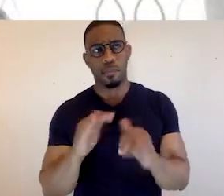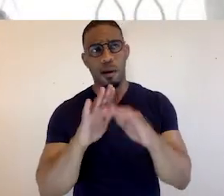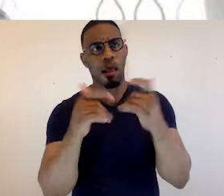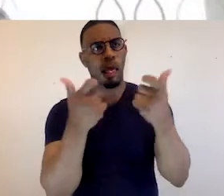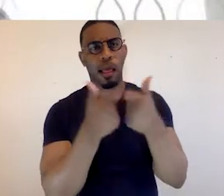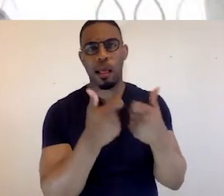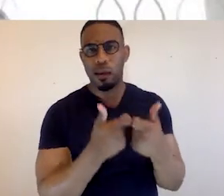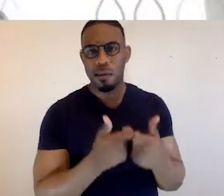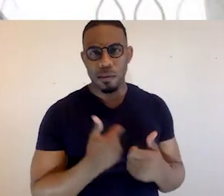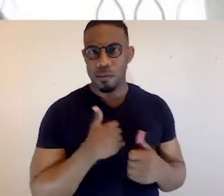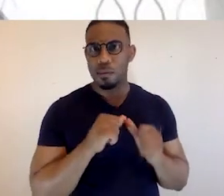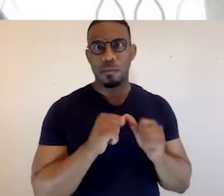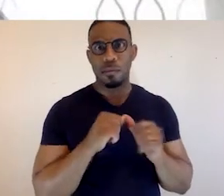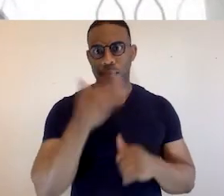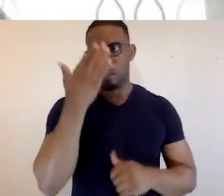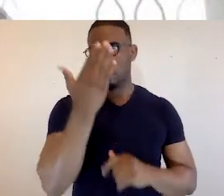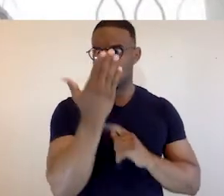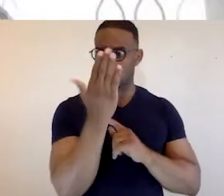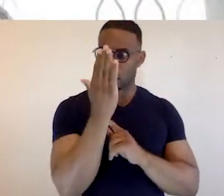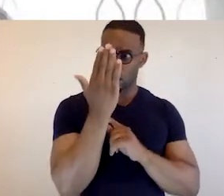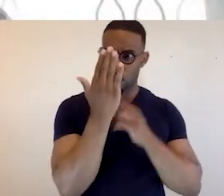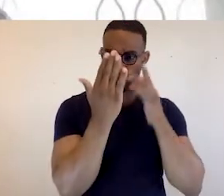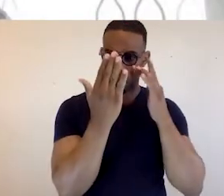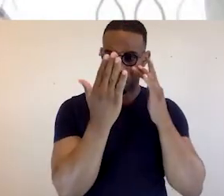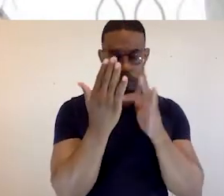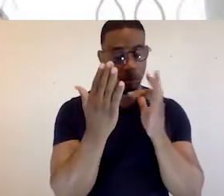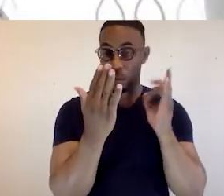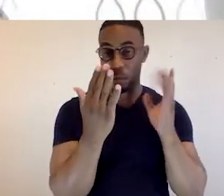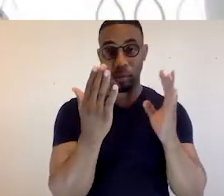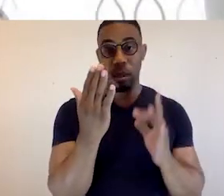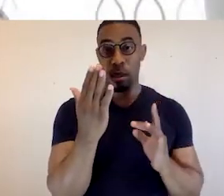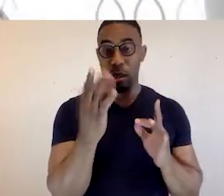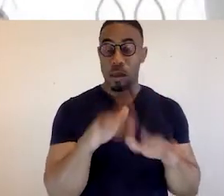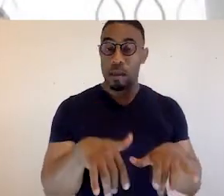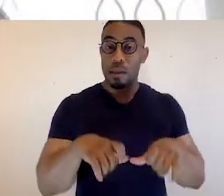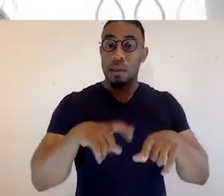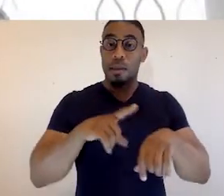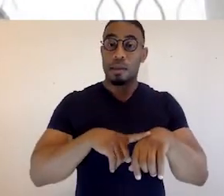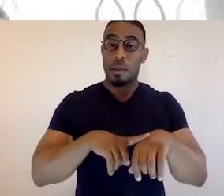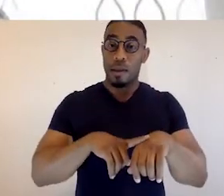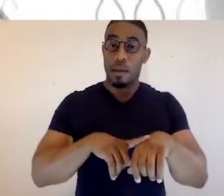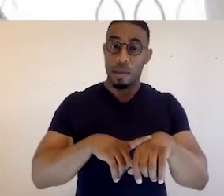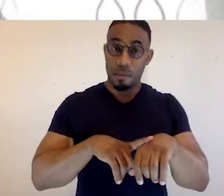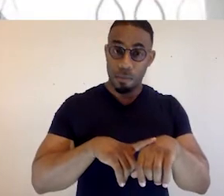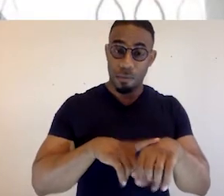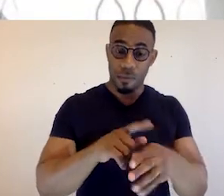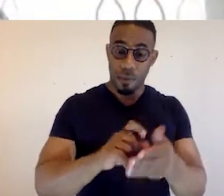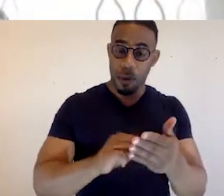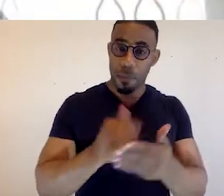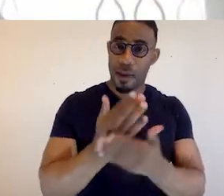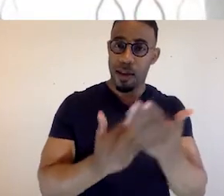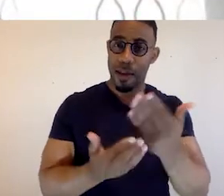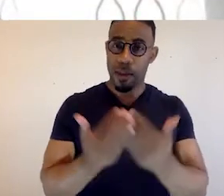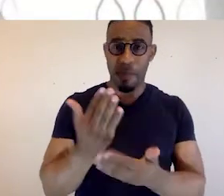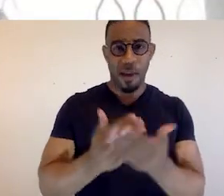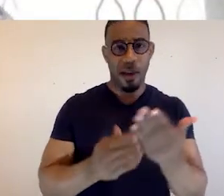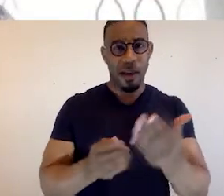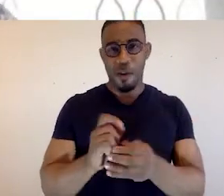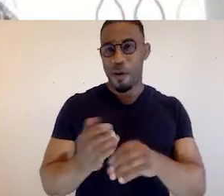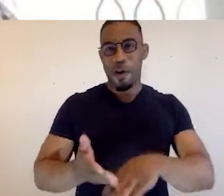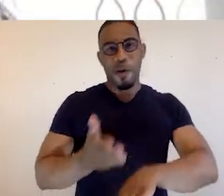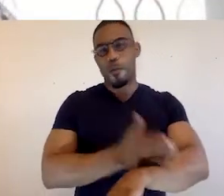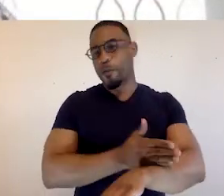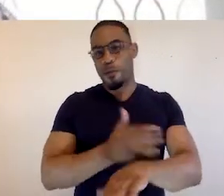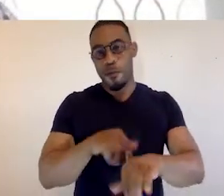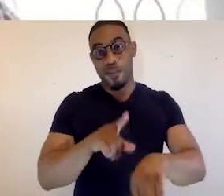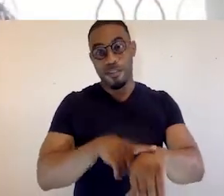electronics that I'm constantly in front of and to take time and write by hand. My handwriting has improved incredibly over